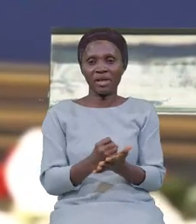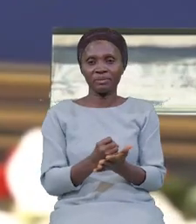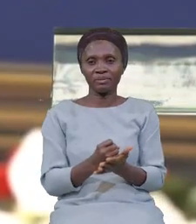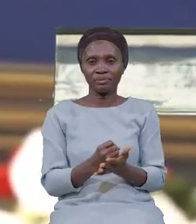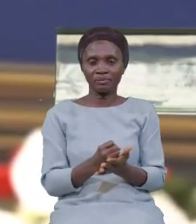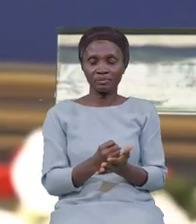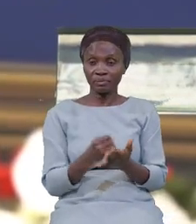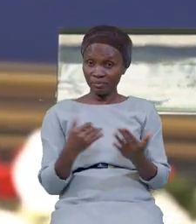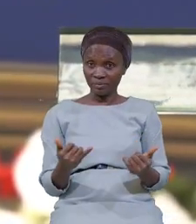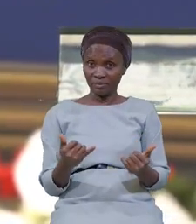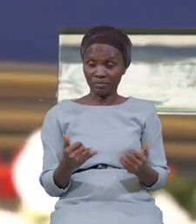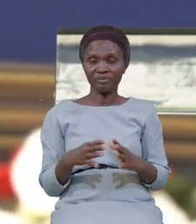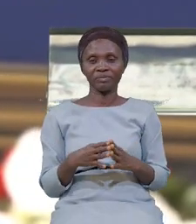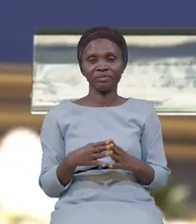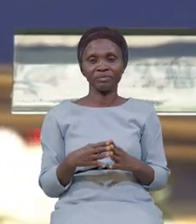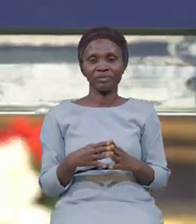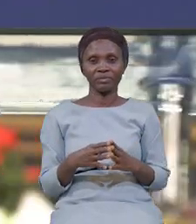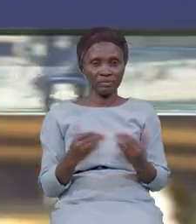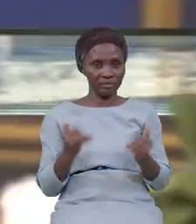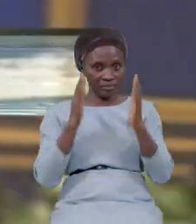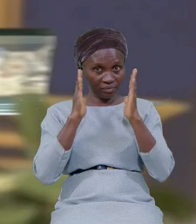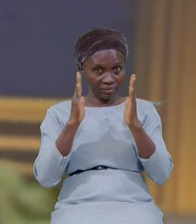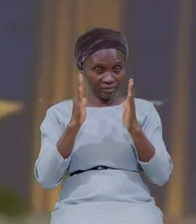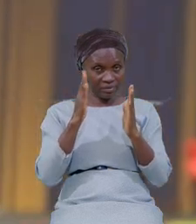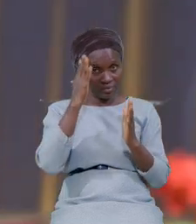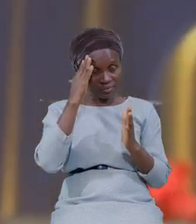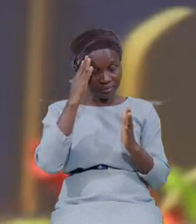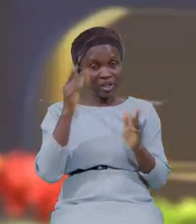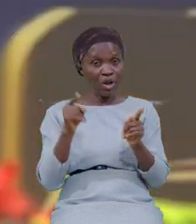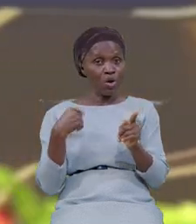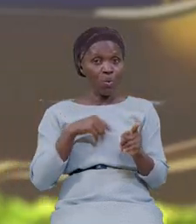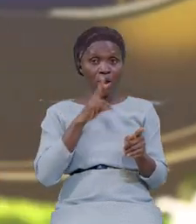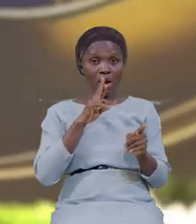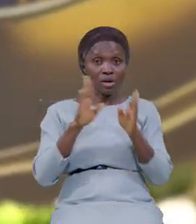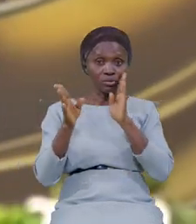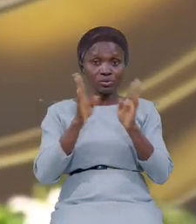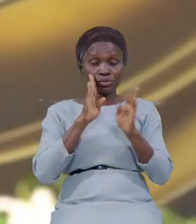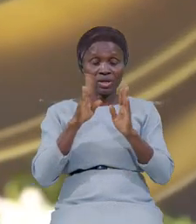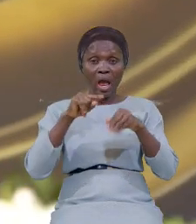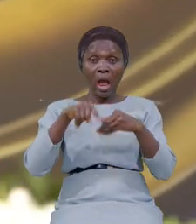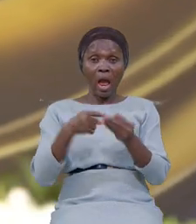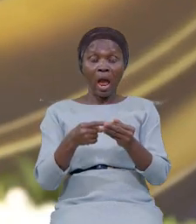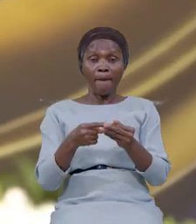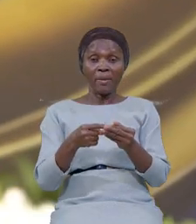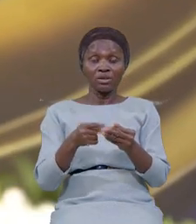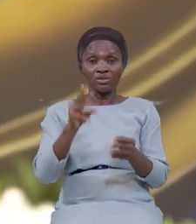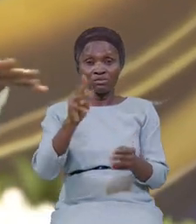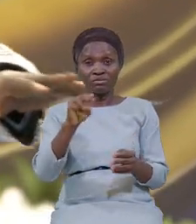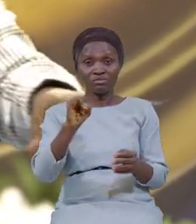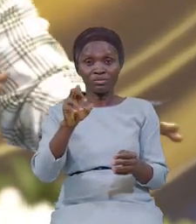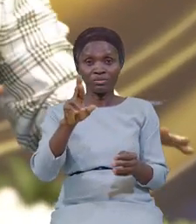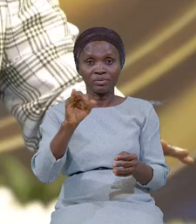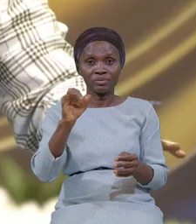see this? We're talking about Miriam, the sister, and the mother making